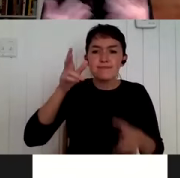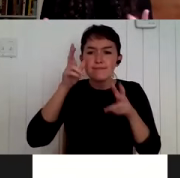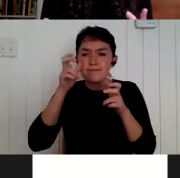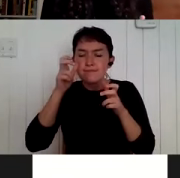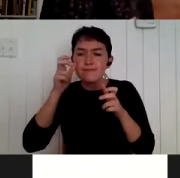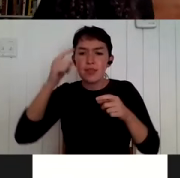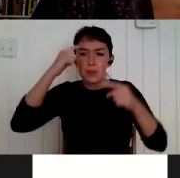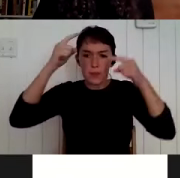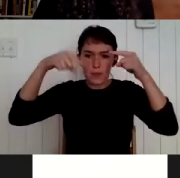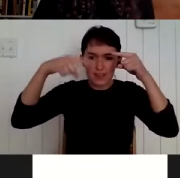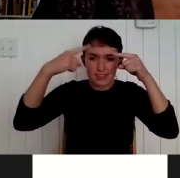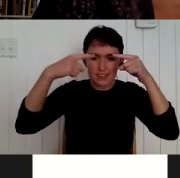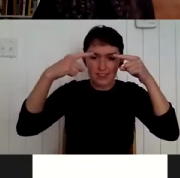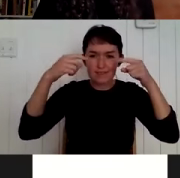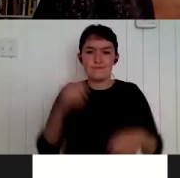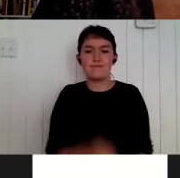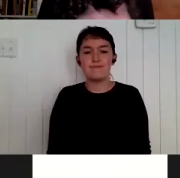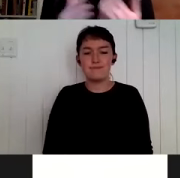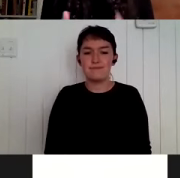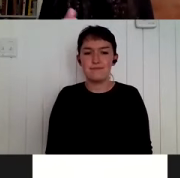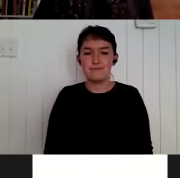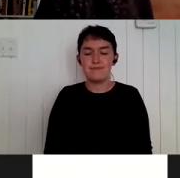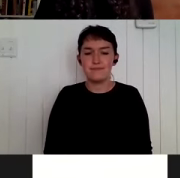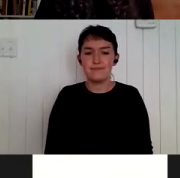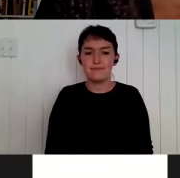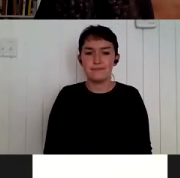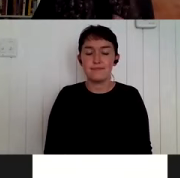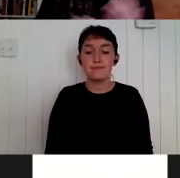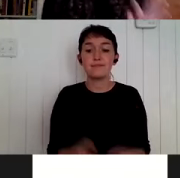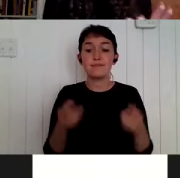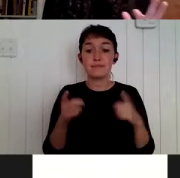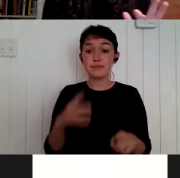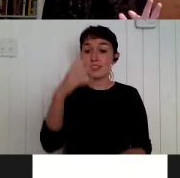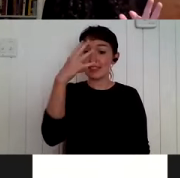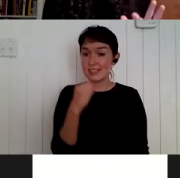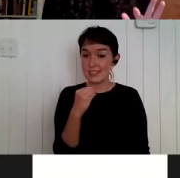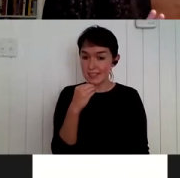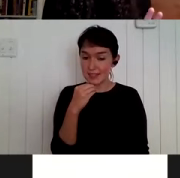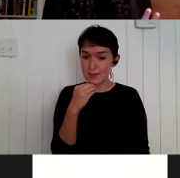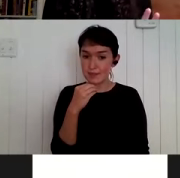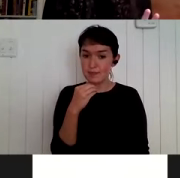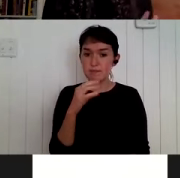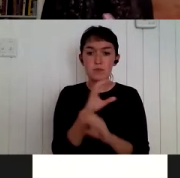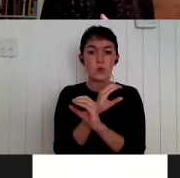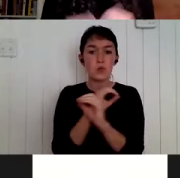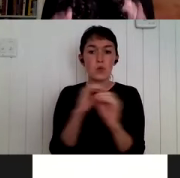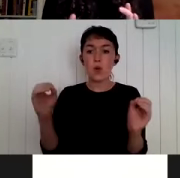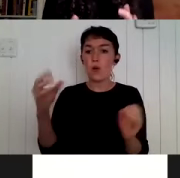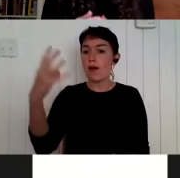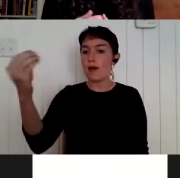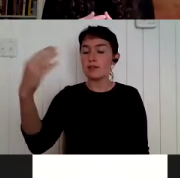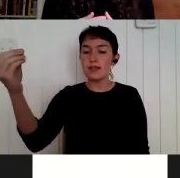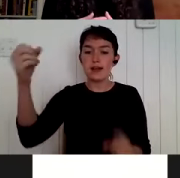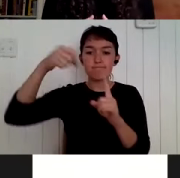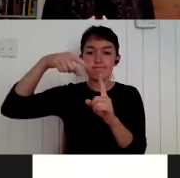processes through different pathways. But when we go to sleep, we have no external stimuli coming in. So sleep